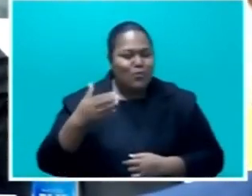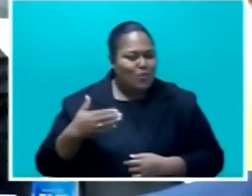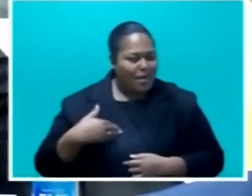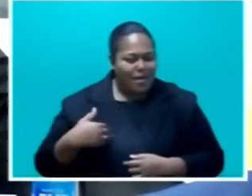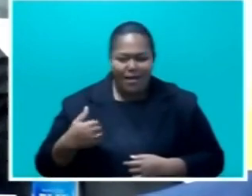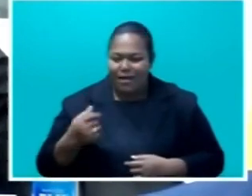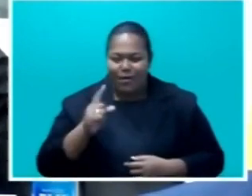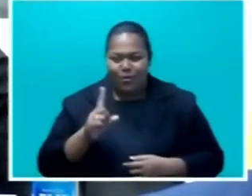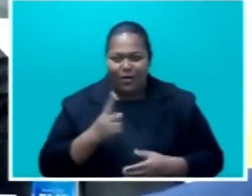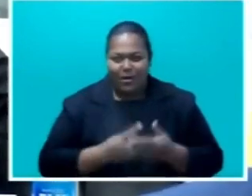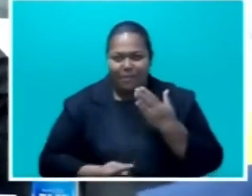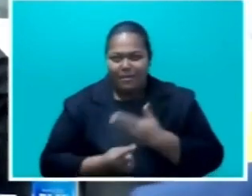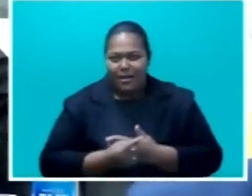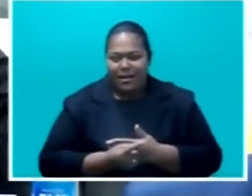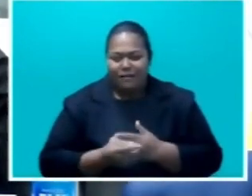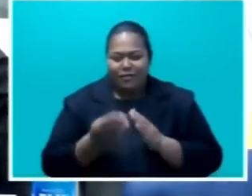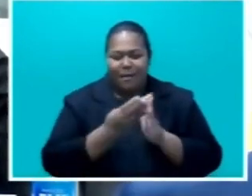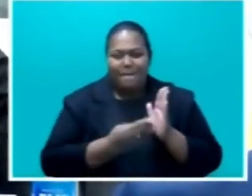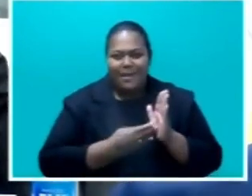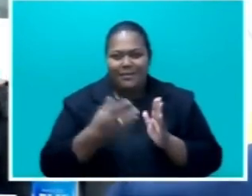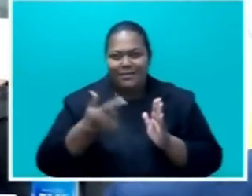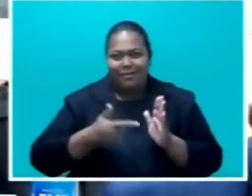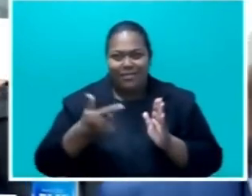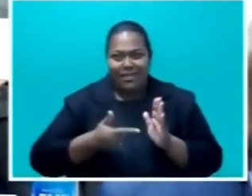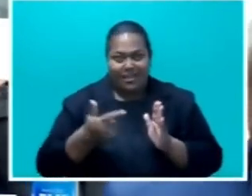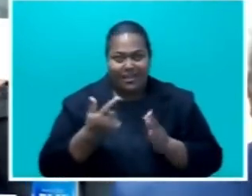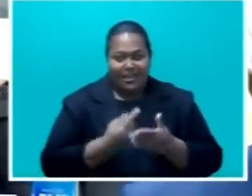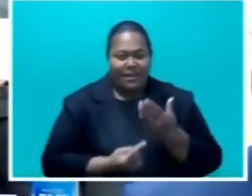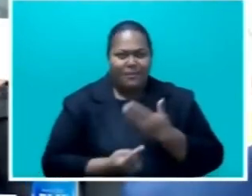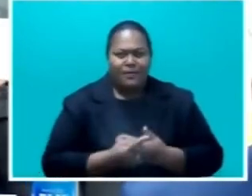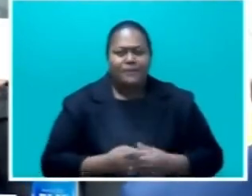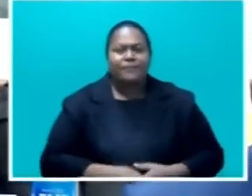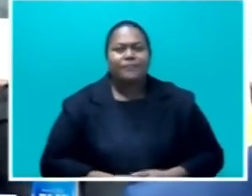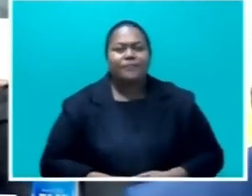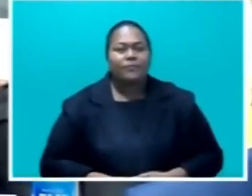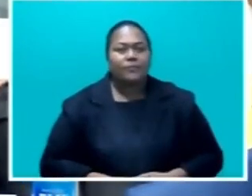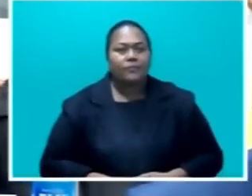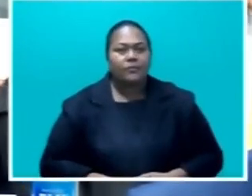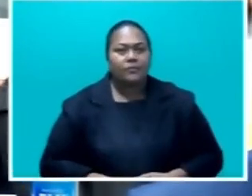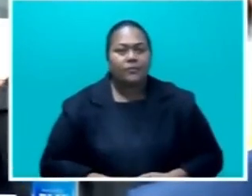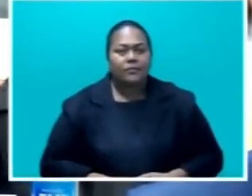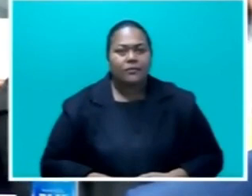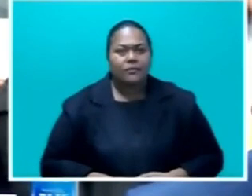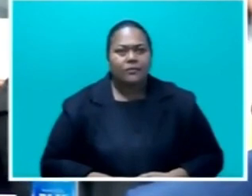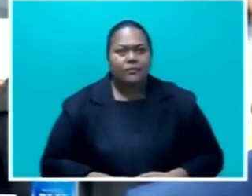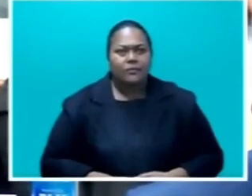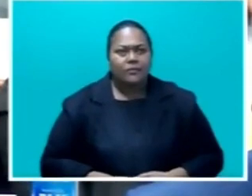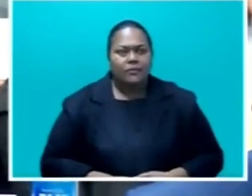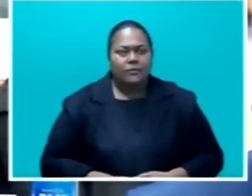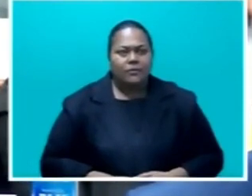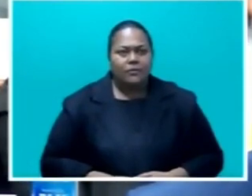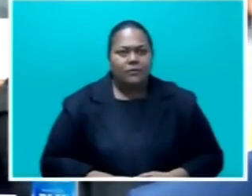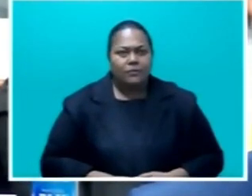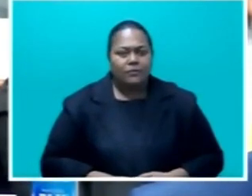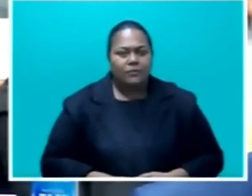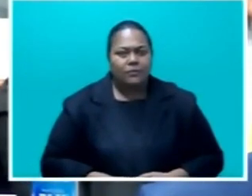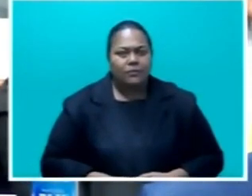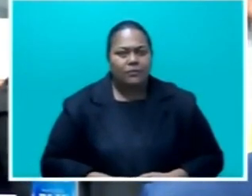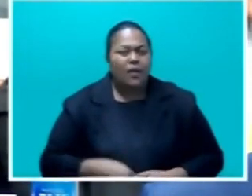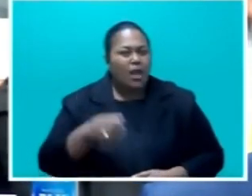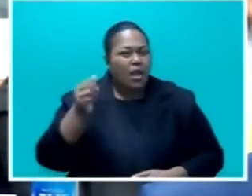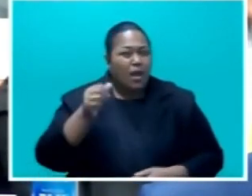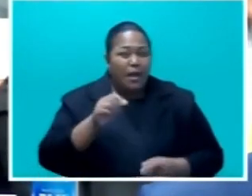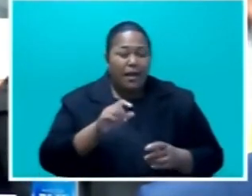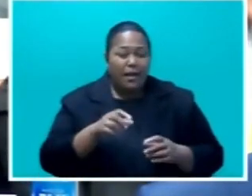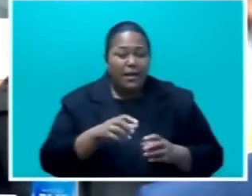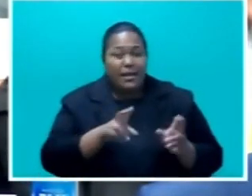the notorious Bill 17, lesser known as the iTaukei Land Trust Budget Amendment Act